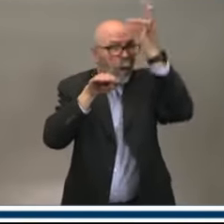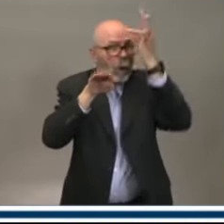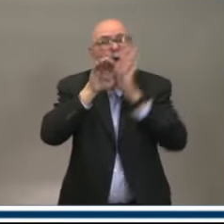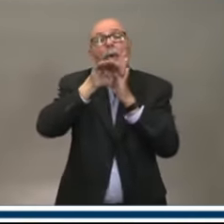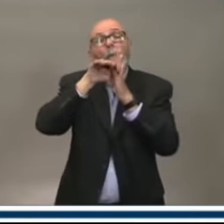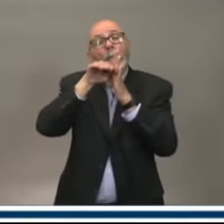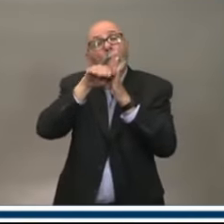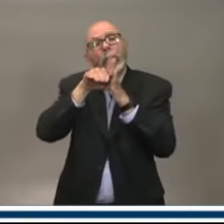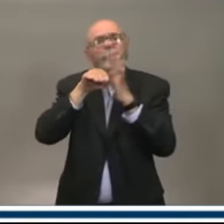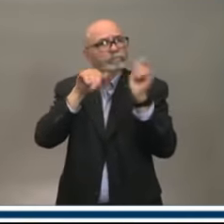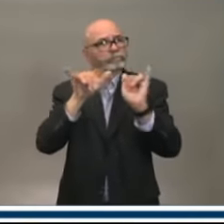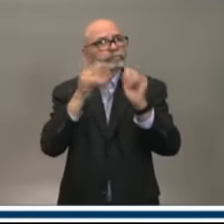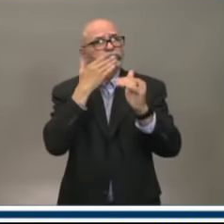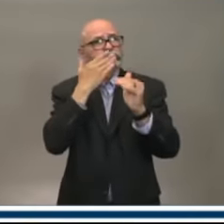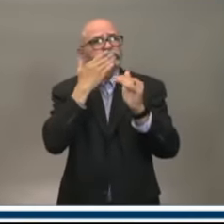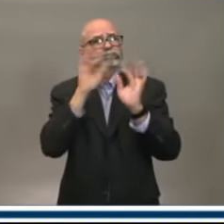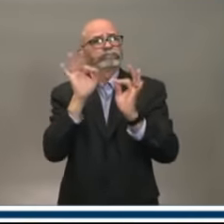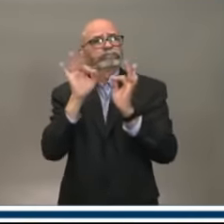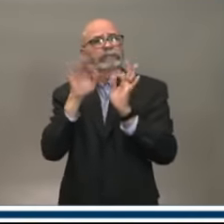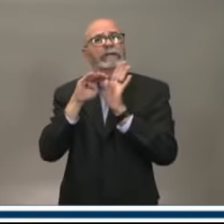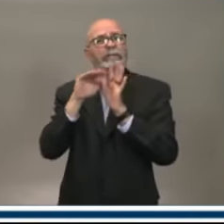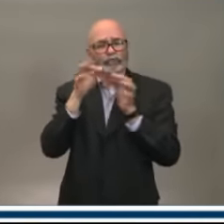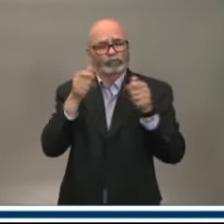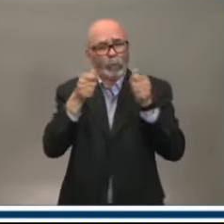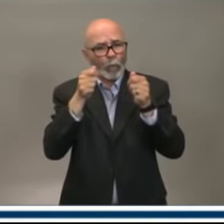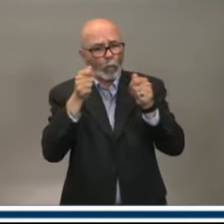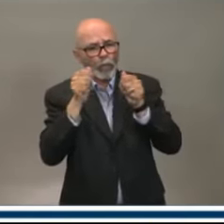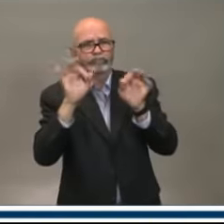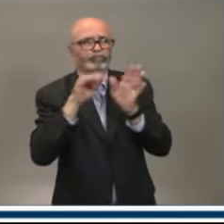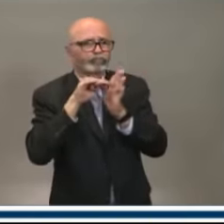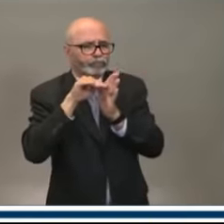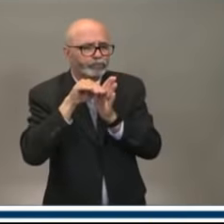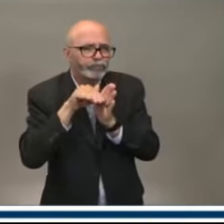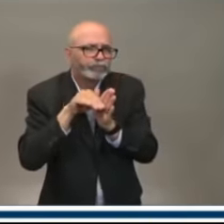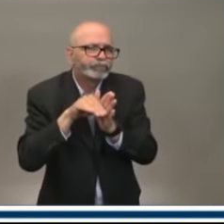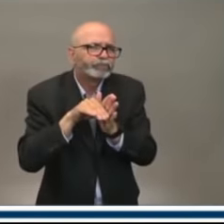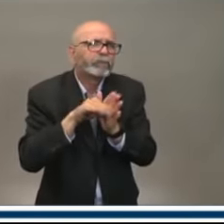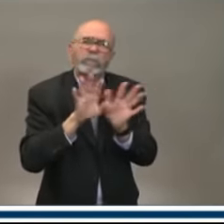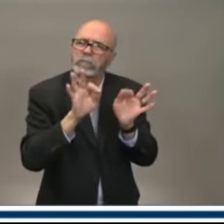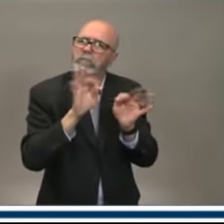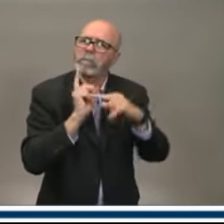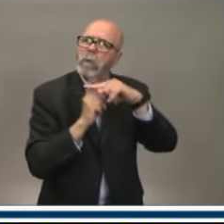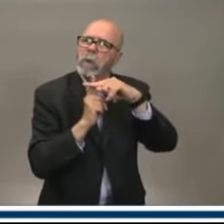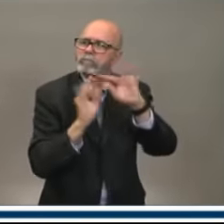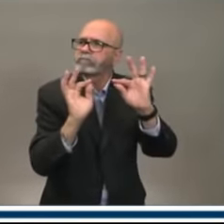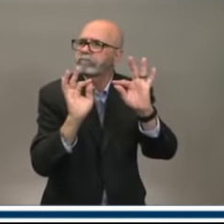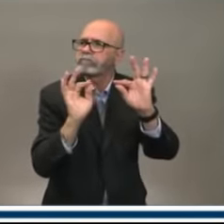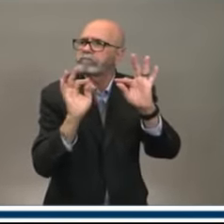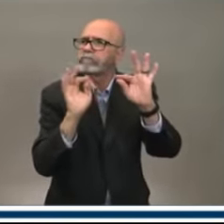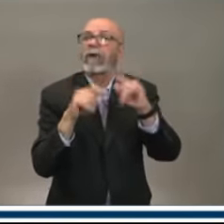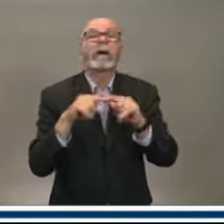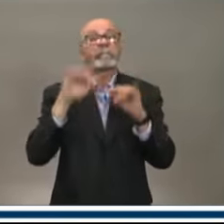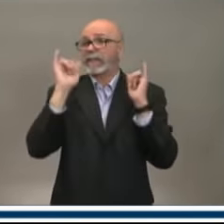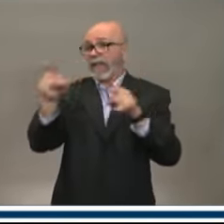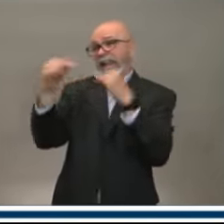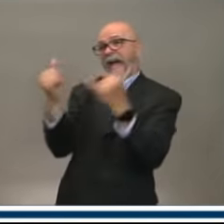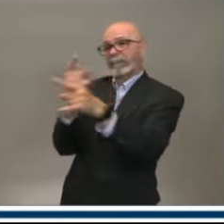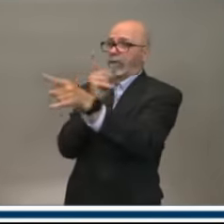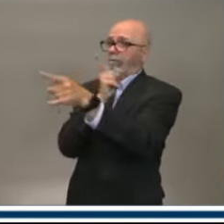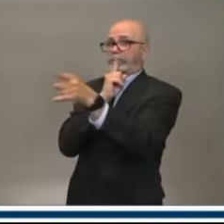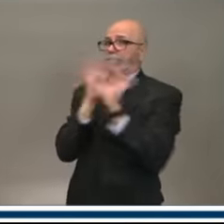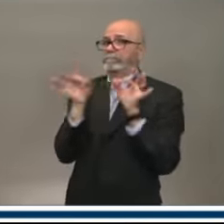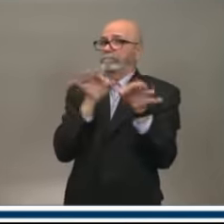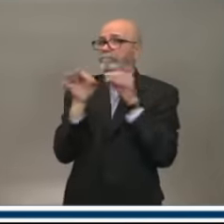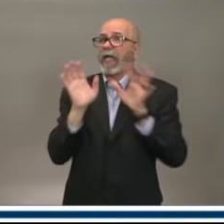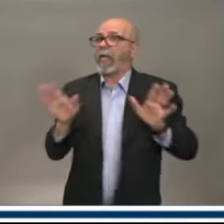carefully and quickly. And ultimately, it's not on this slide, but as we get into the fall and